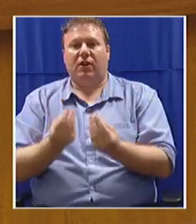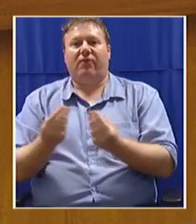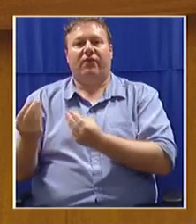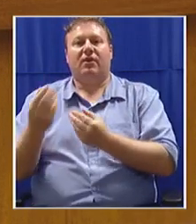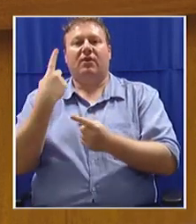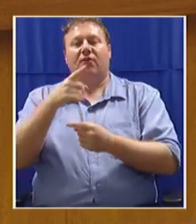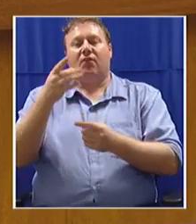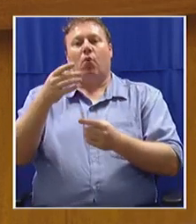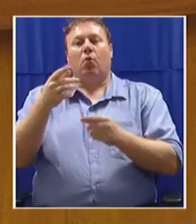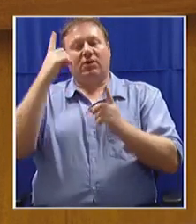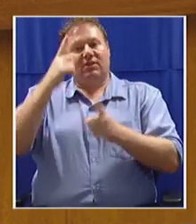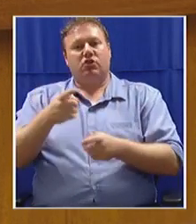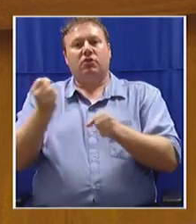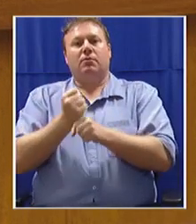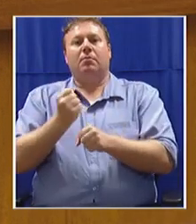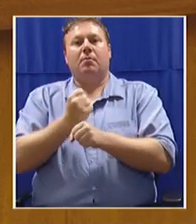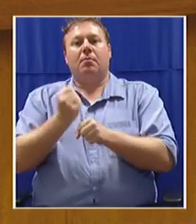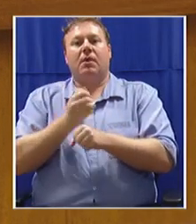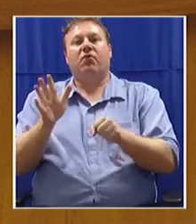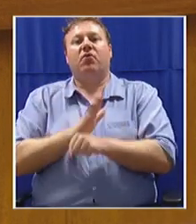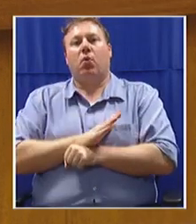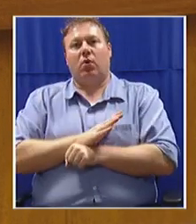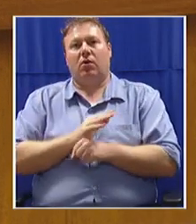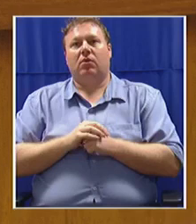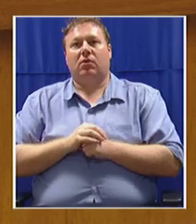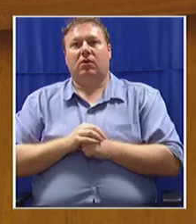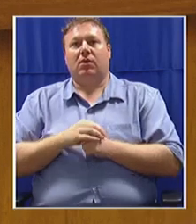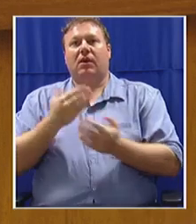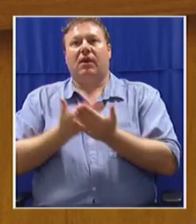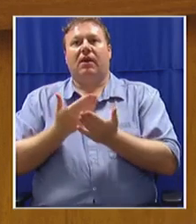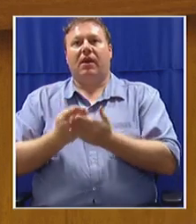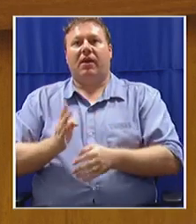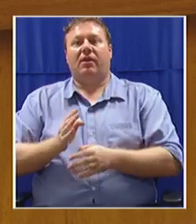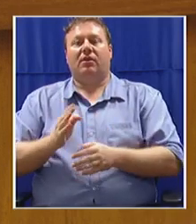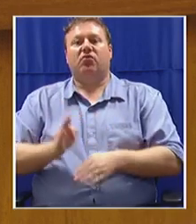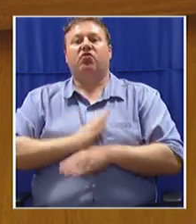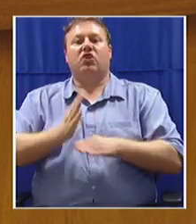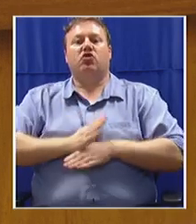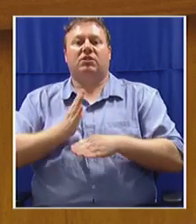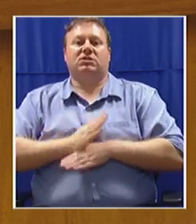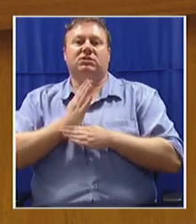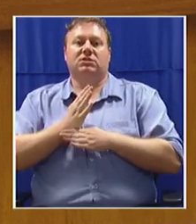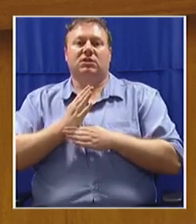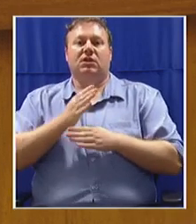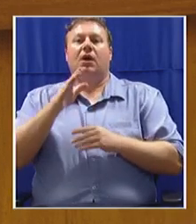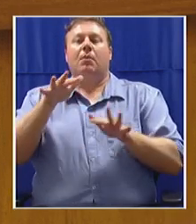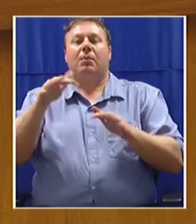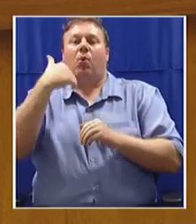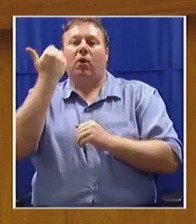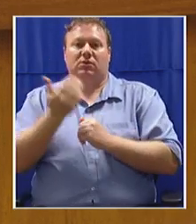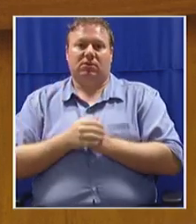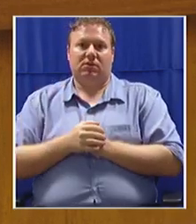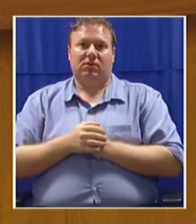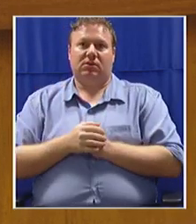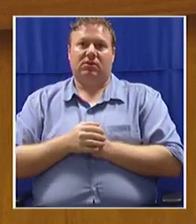an informed decision when voting, this can frustrate the will of the people. We request, therefore, that the